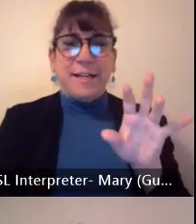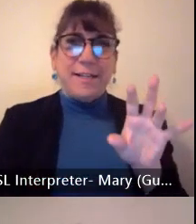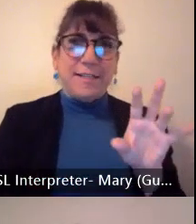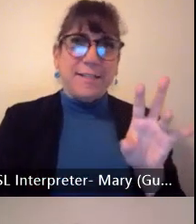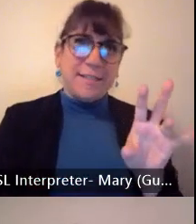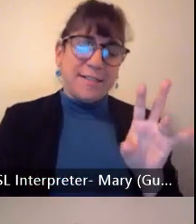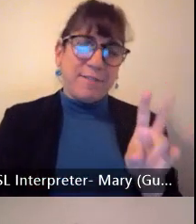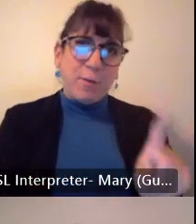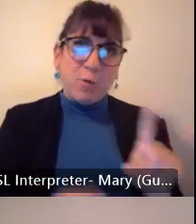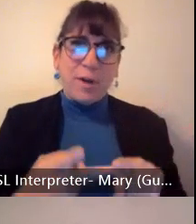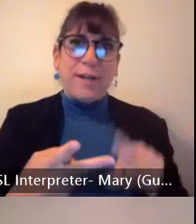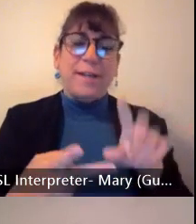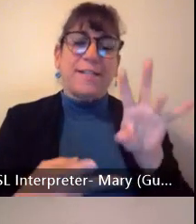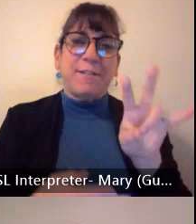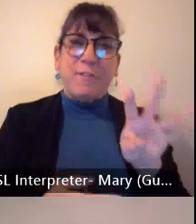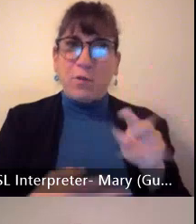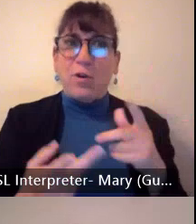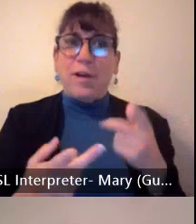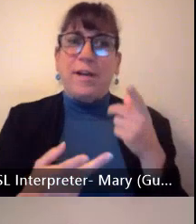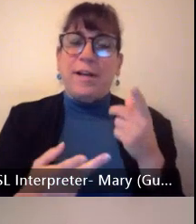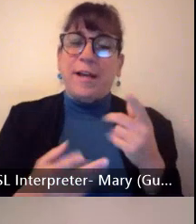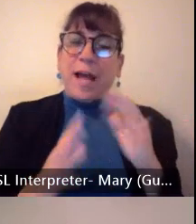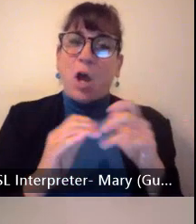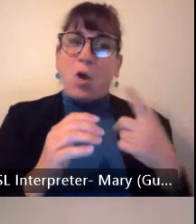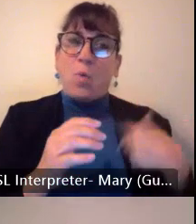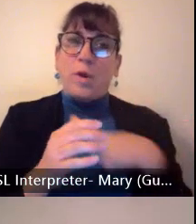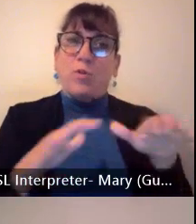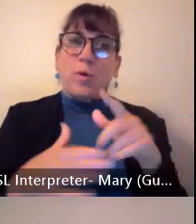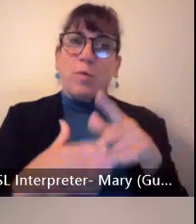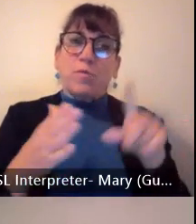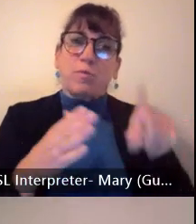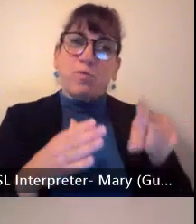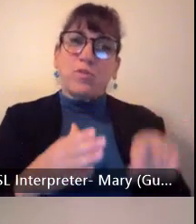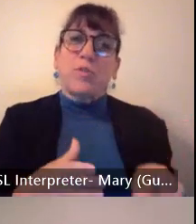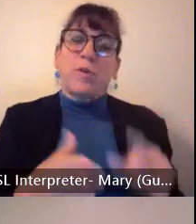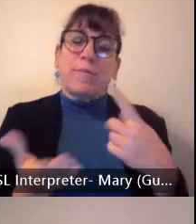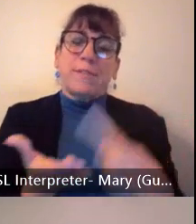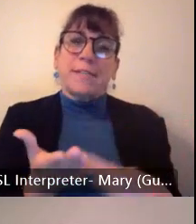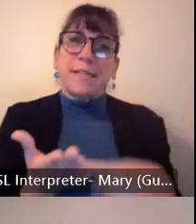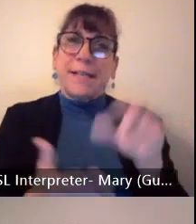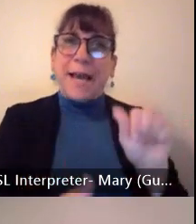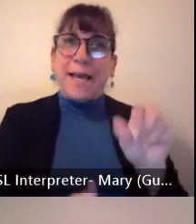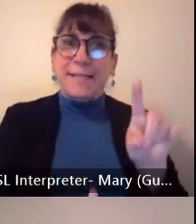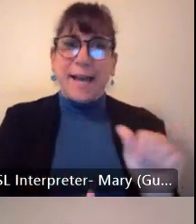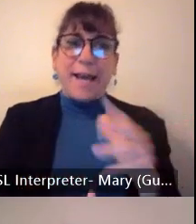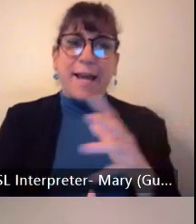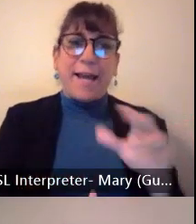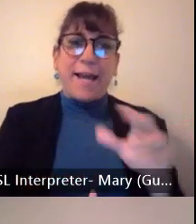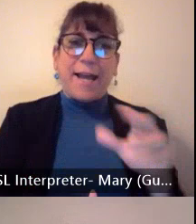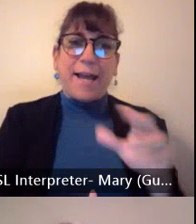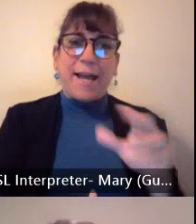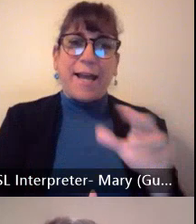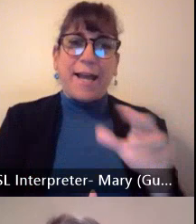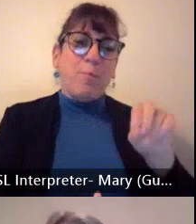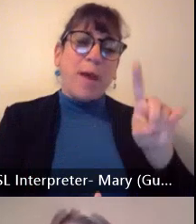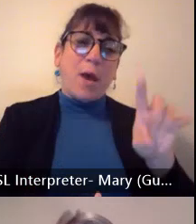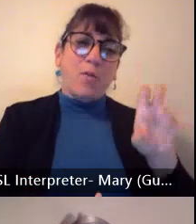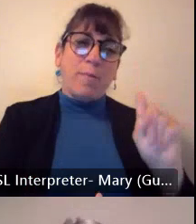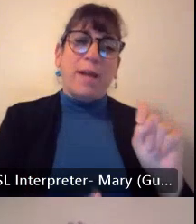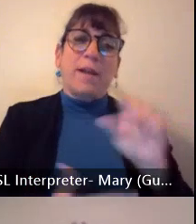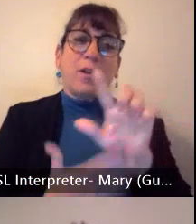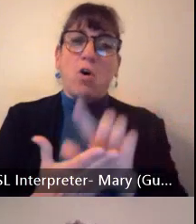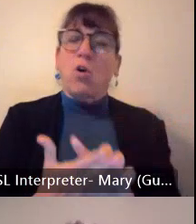Said here's how we do what we're supposed to. And I was just talking about the ADA and the Impoundment Control Act. The Economy Act. So how many